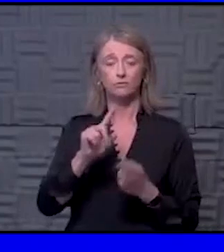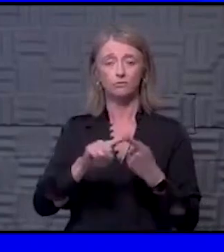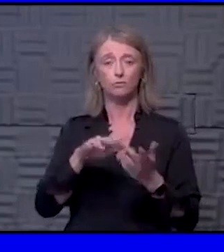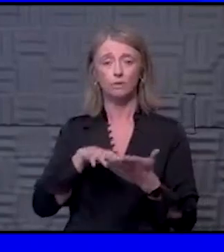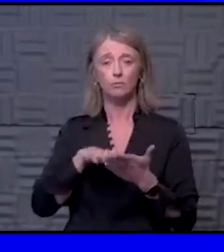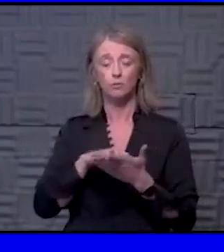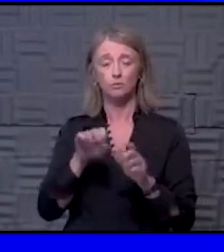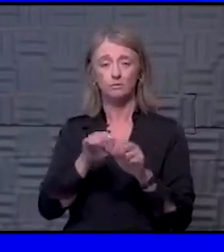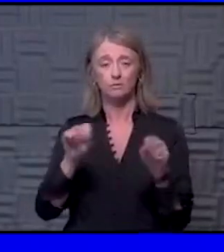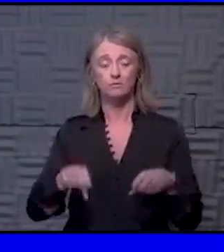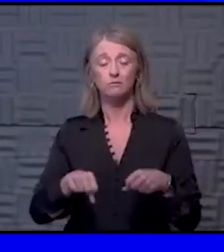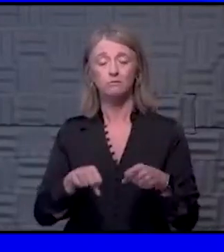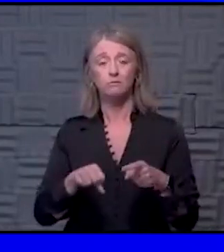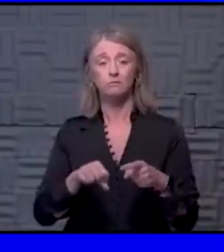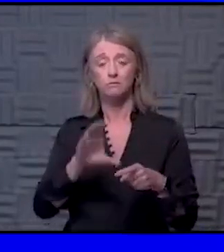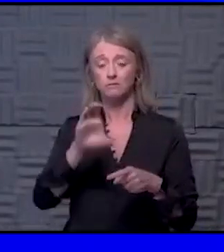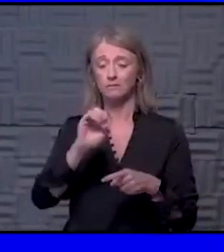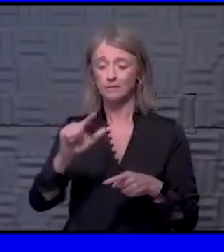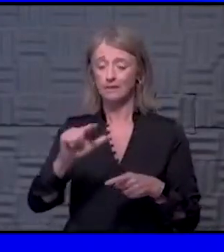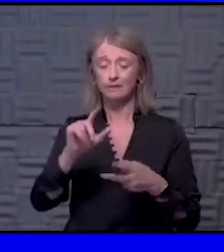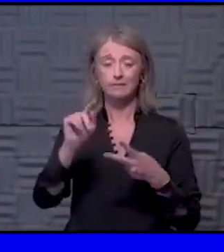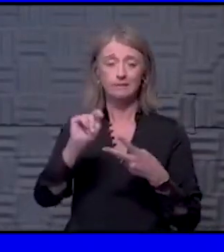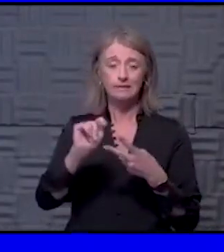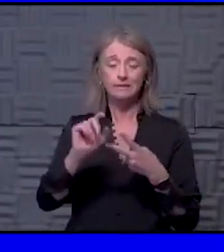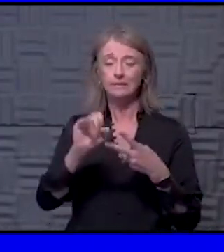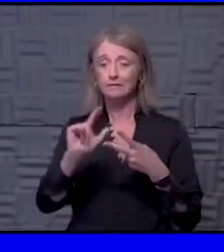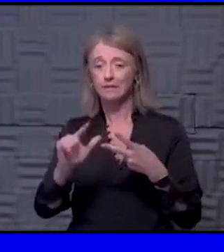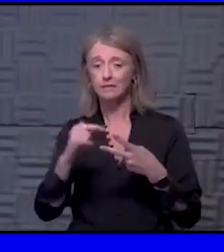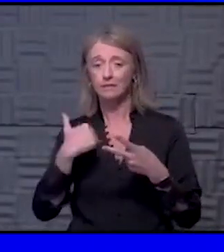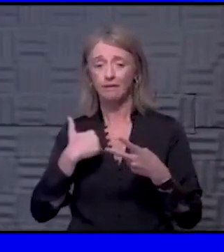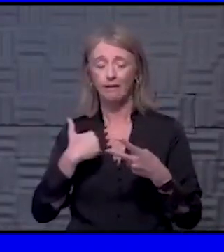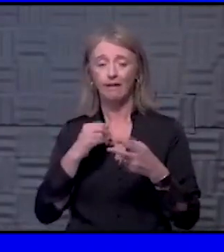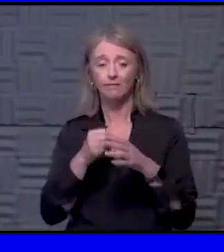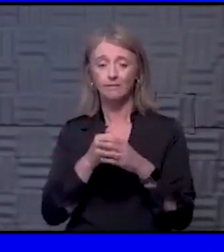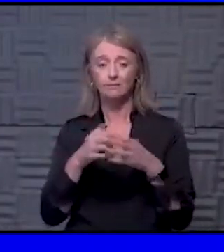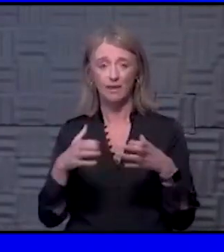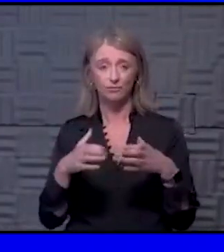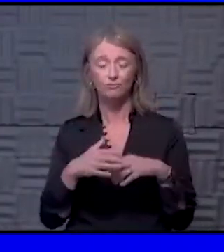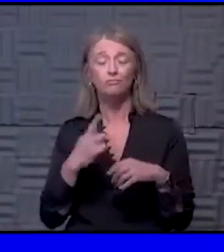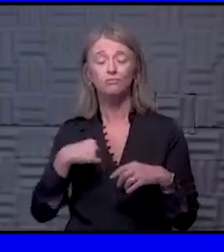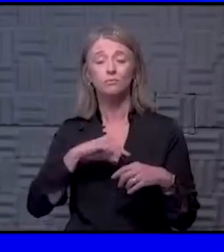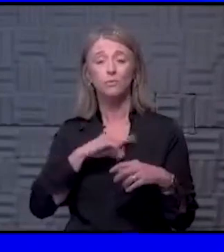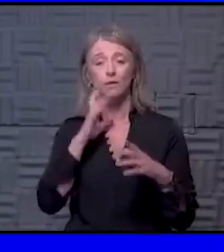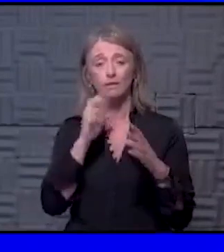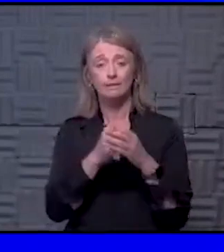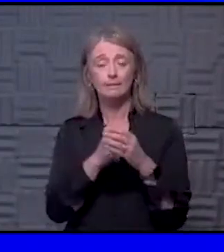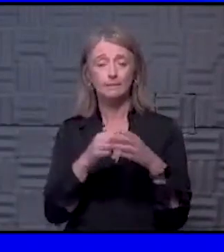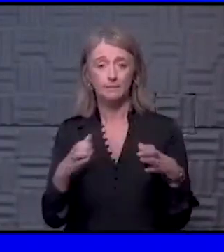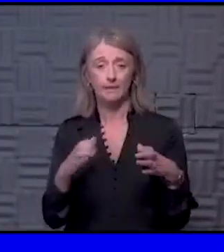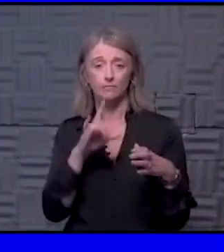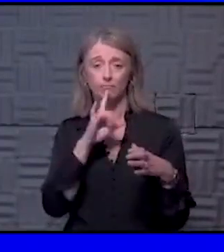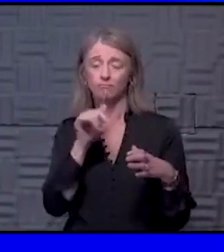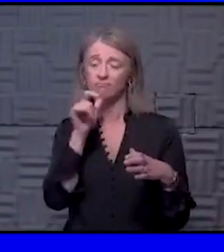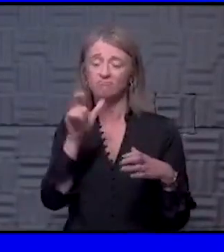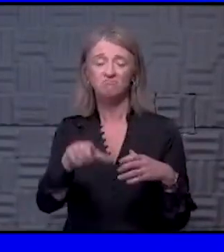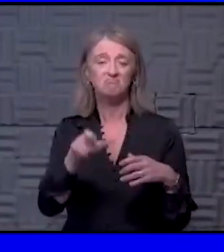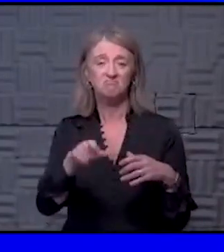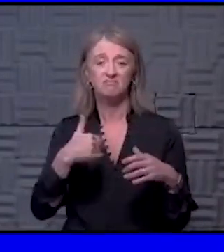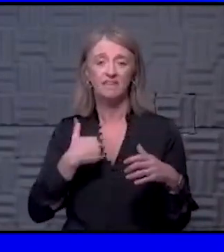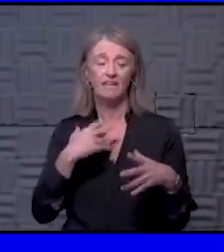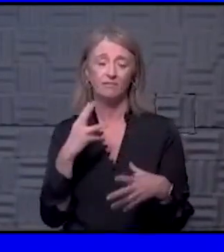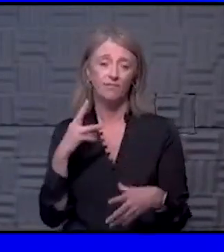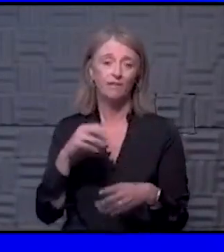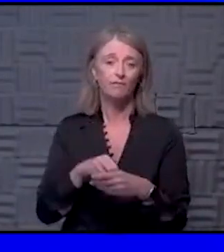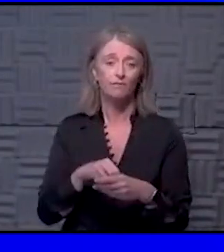the immune system and the cells and the B cells and the T cells are going to have clonal expansion. So they are going to expand, and it really doesn't have to do